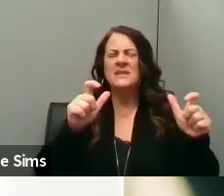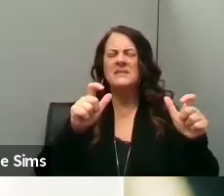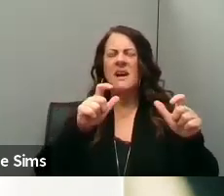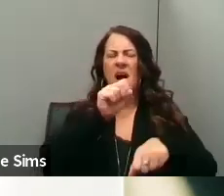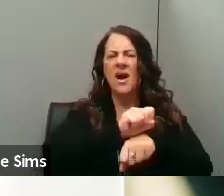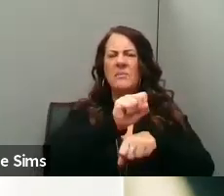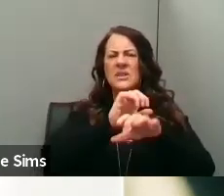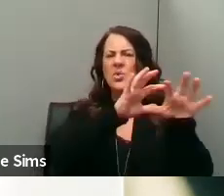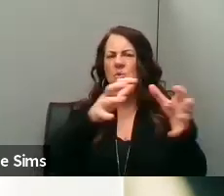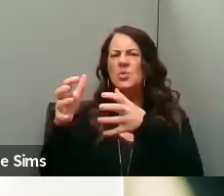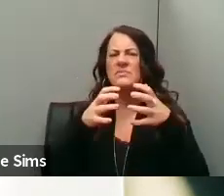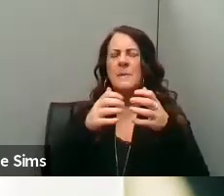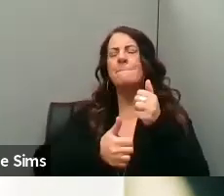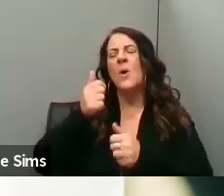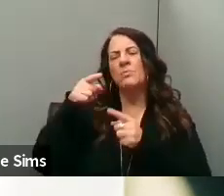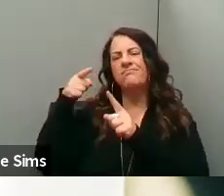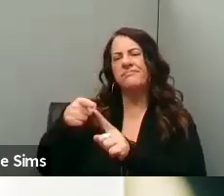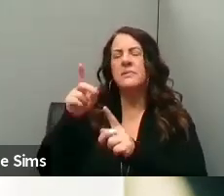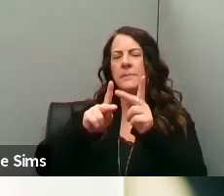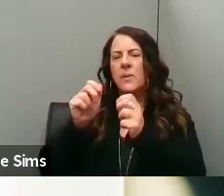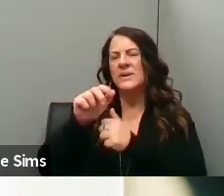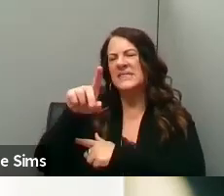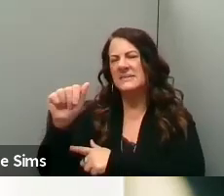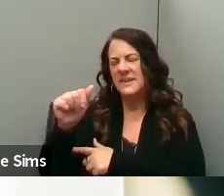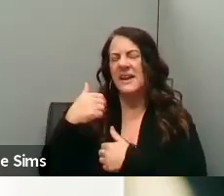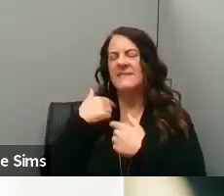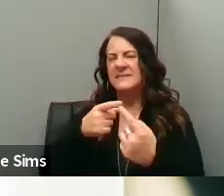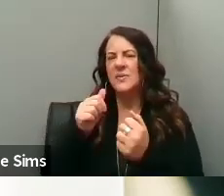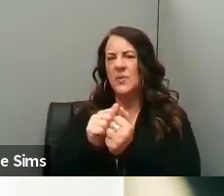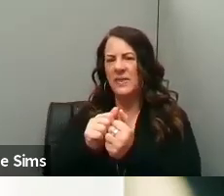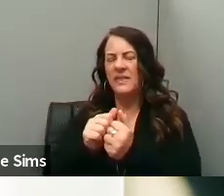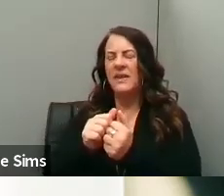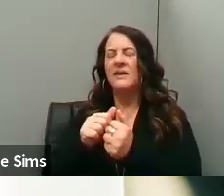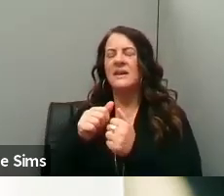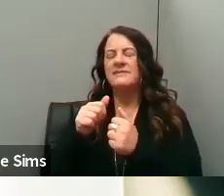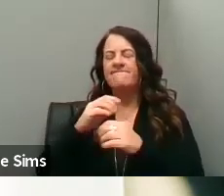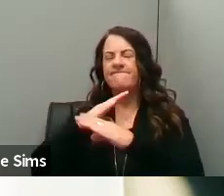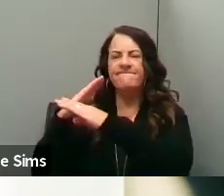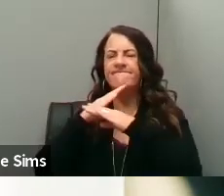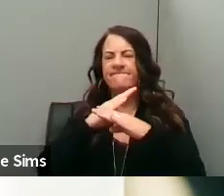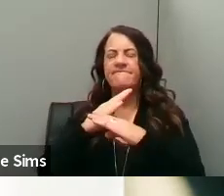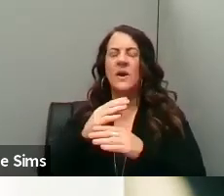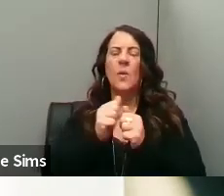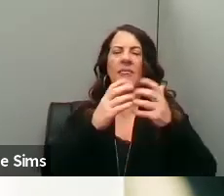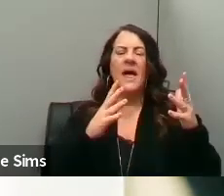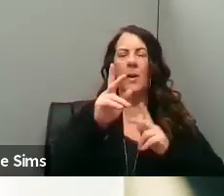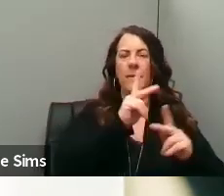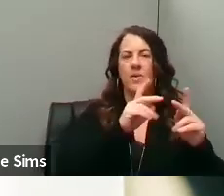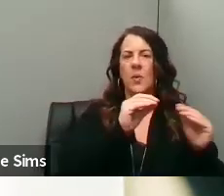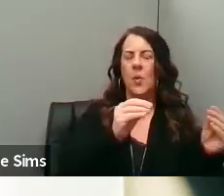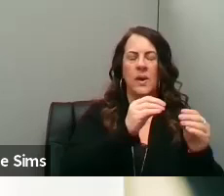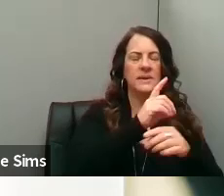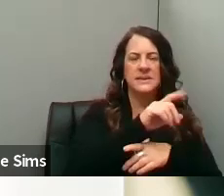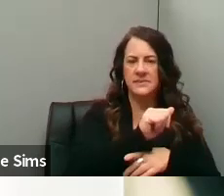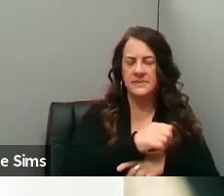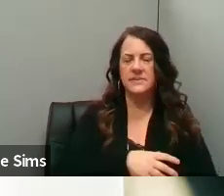more heavily concentrated in service occupations than those without disabilities. This means that many people with disabilities are essential